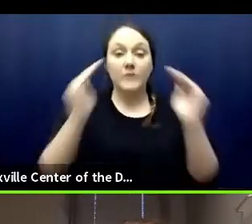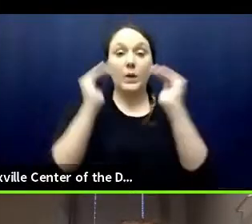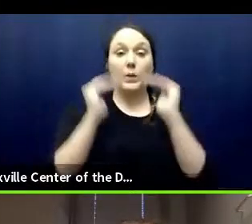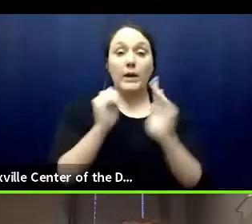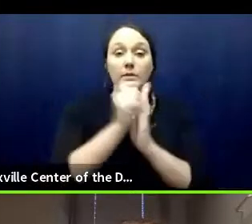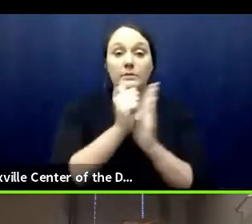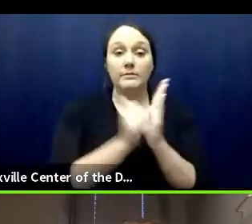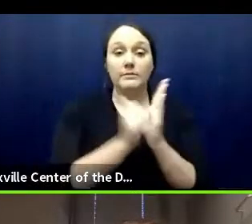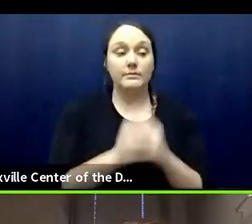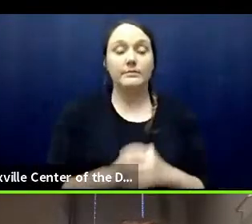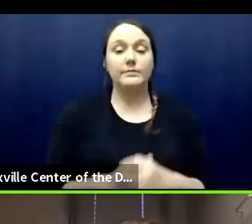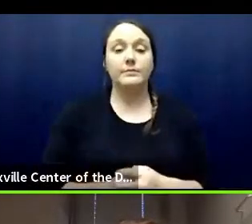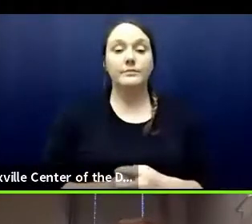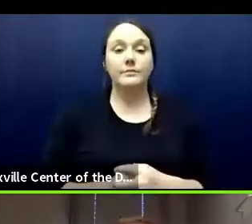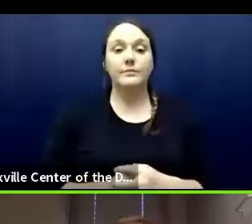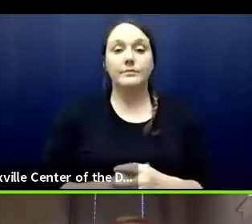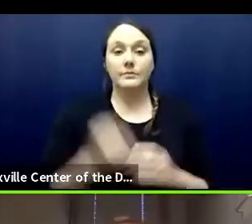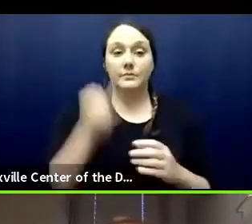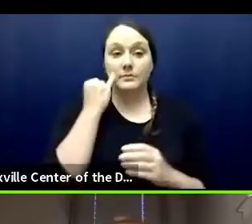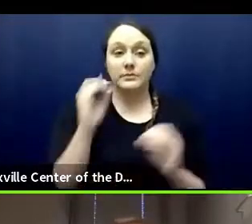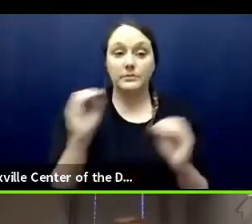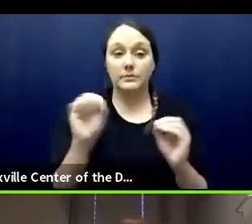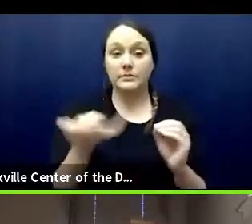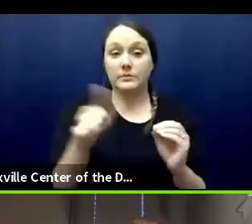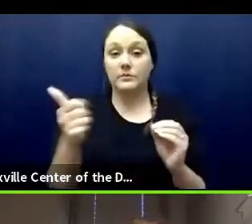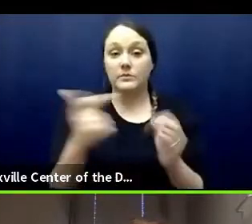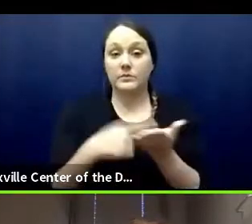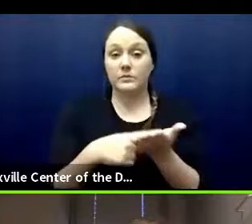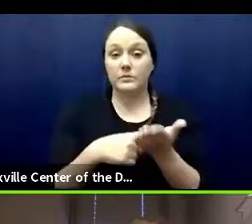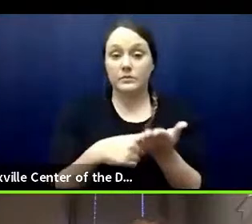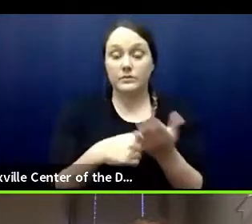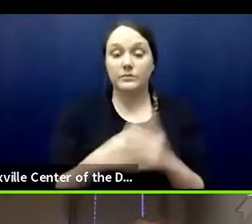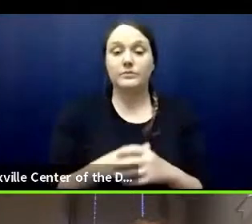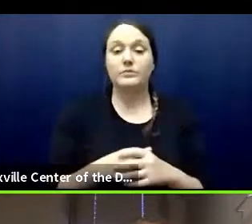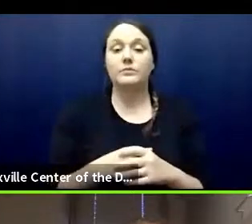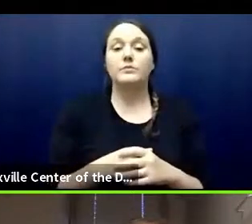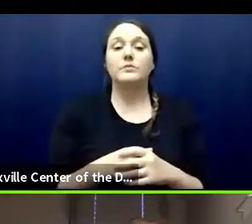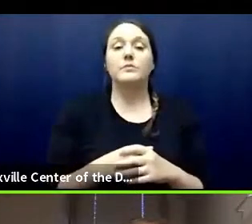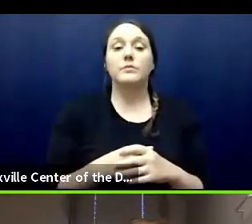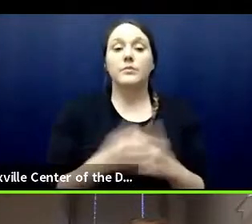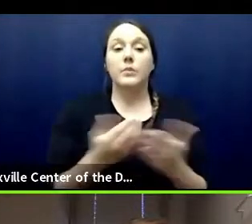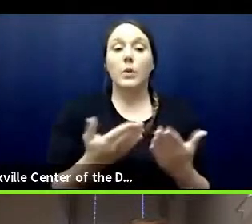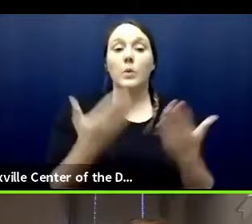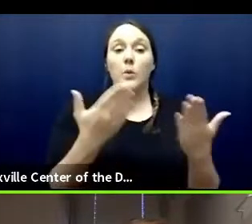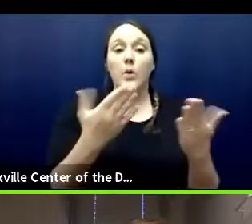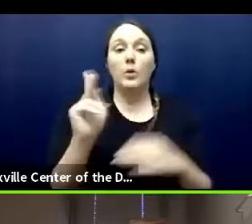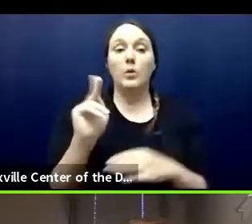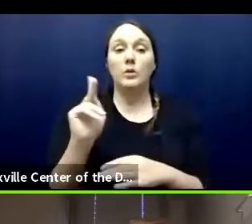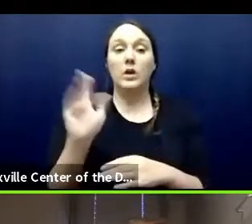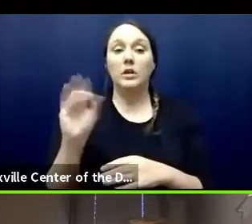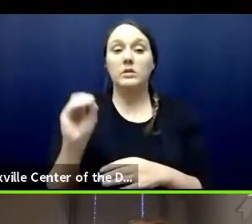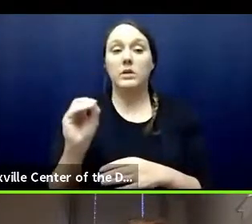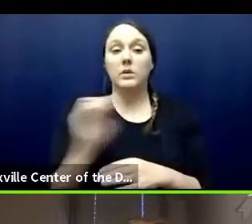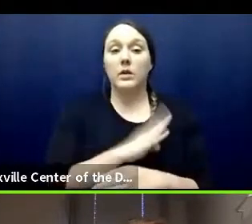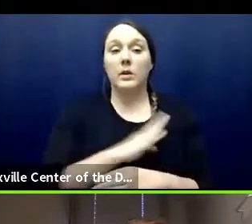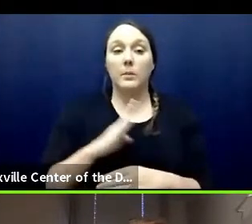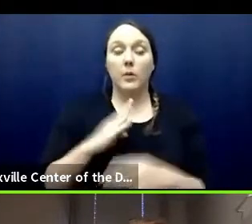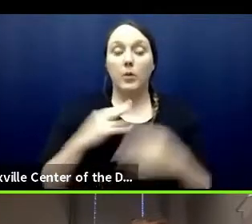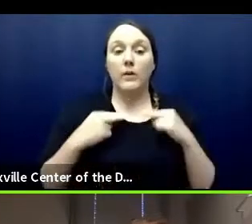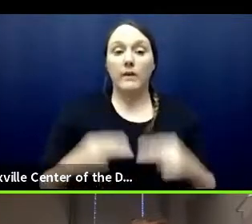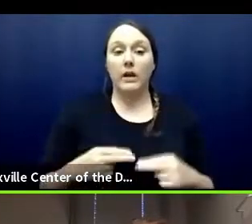agenda, if there's no other discussion on that, is the proposed Knox County Board